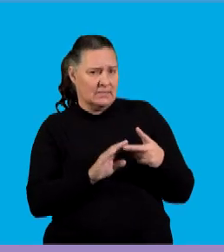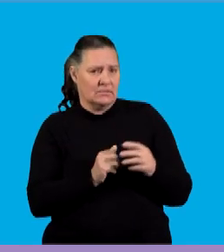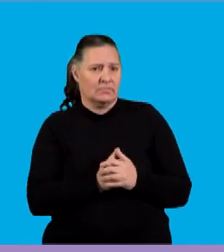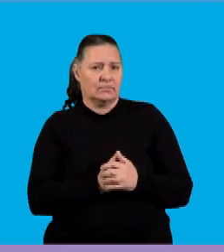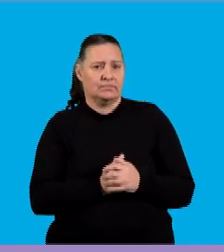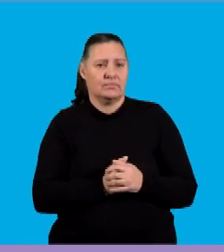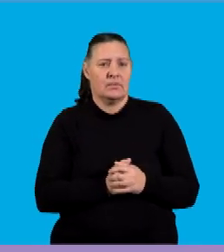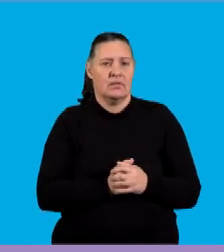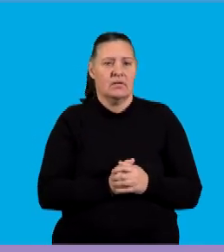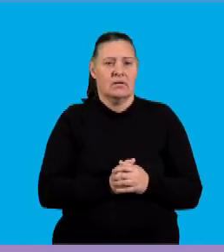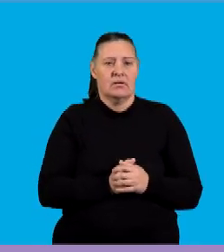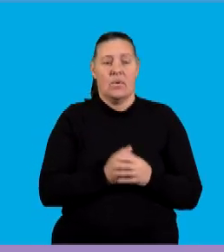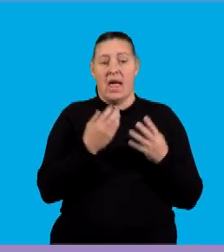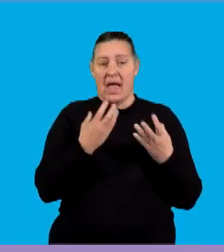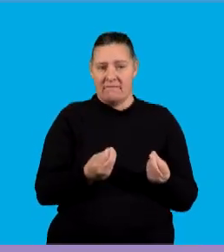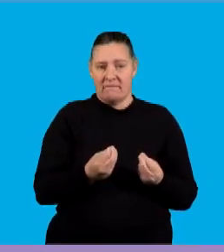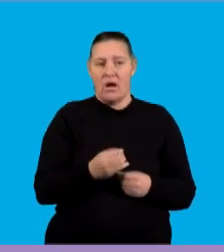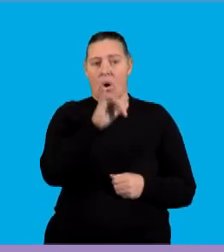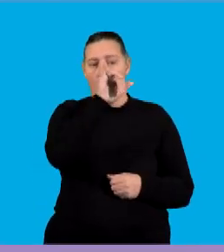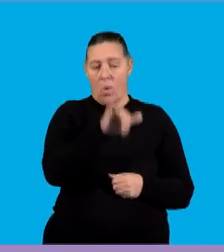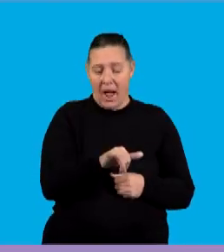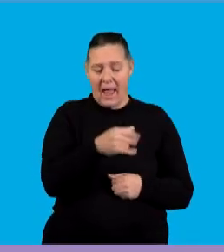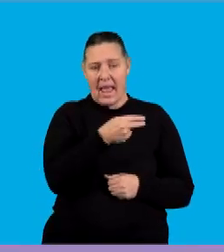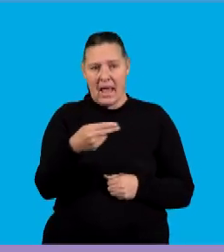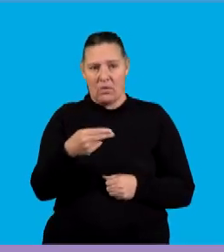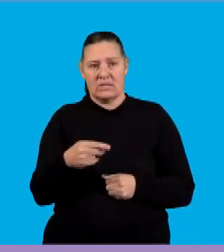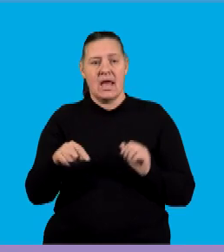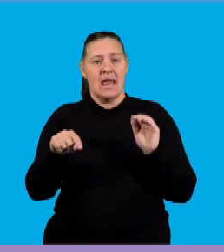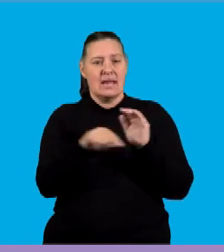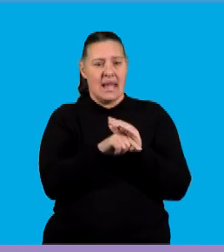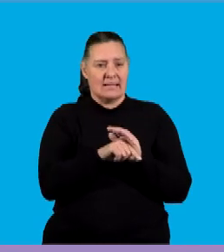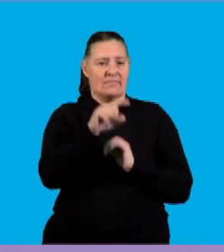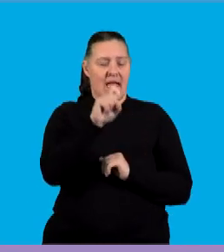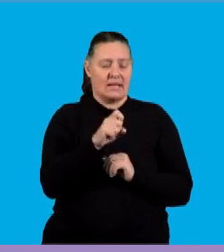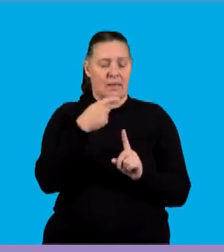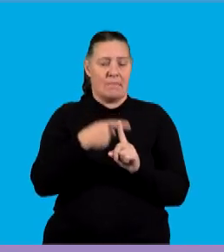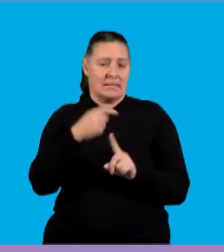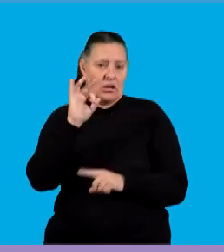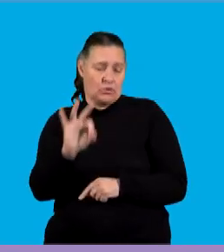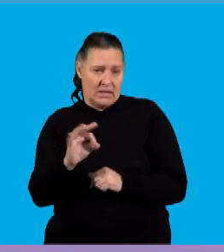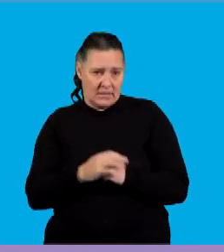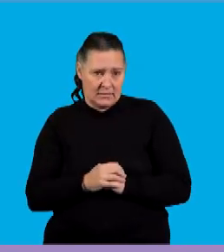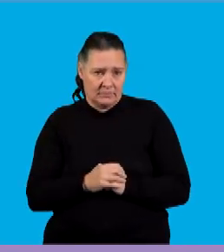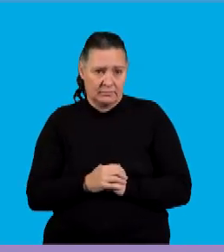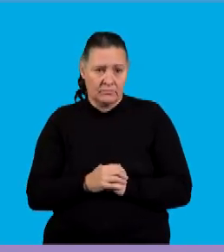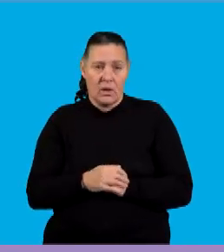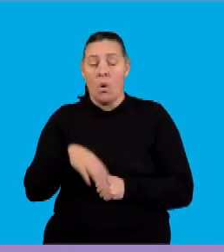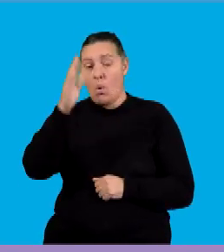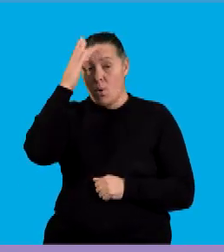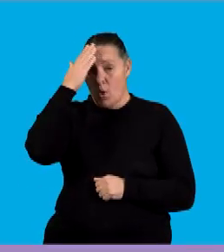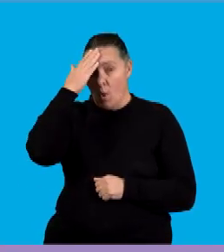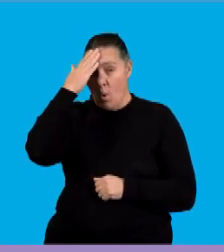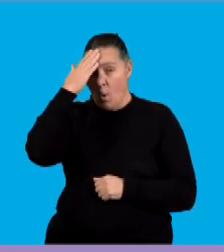already know that x is equals to 0, that means we are going to say there a negative